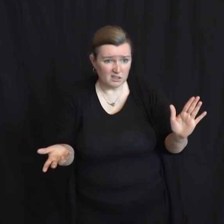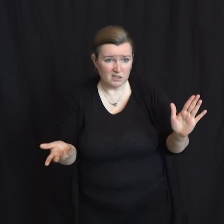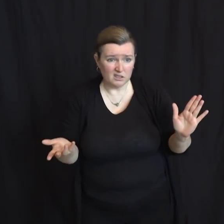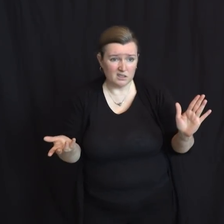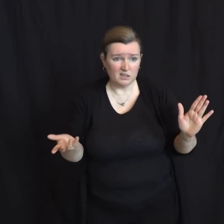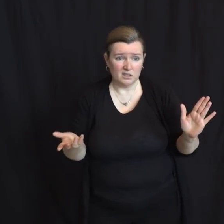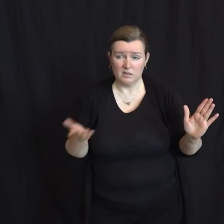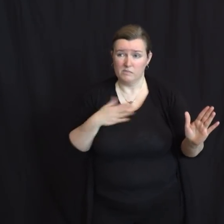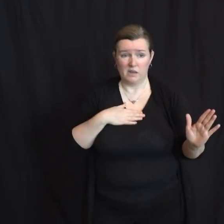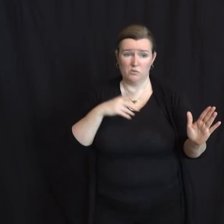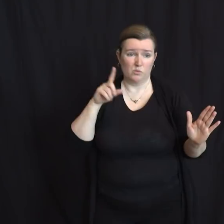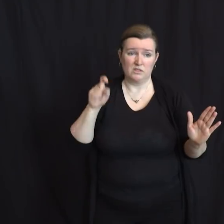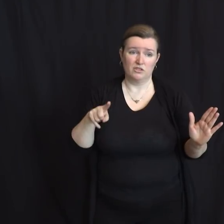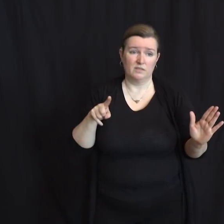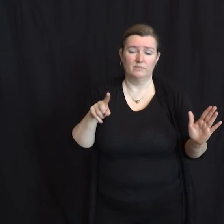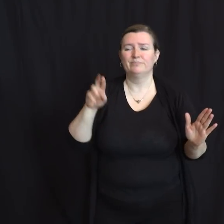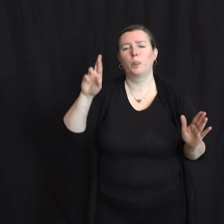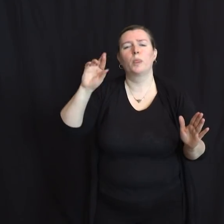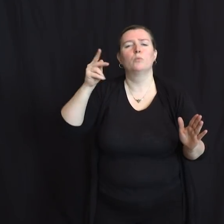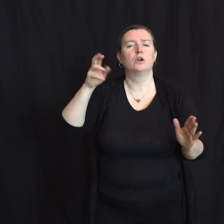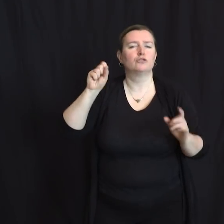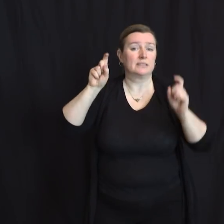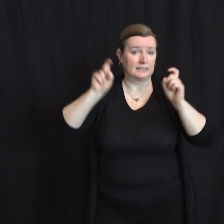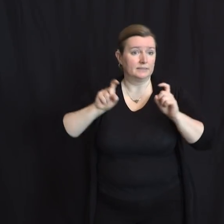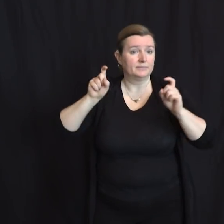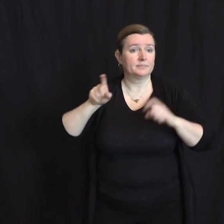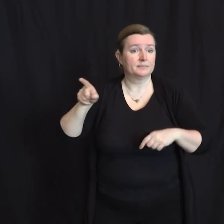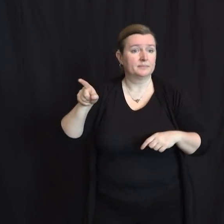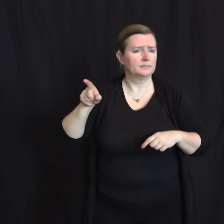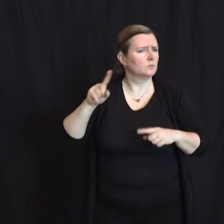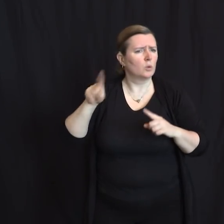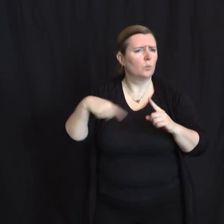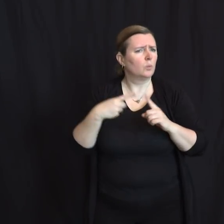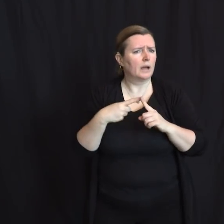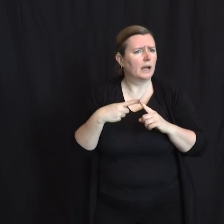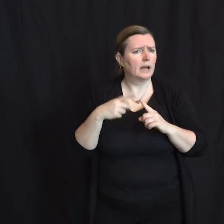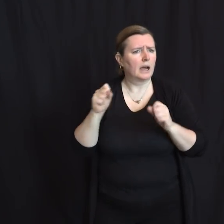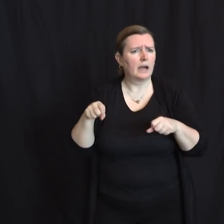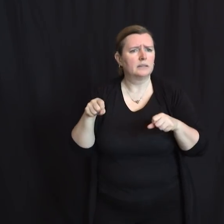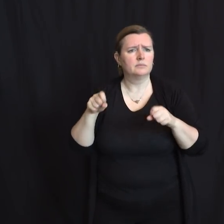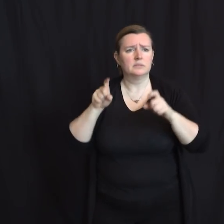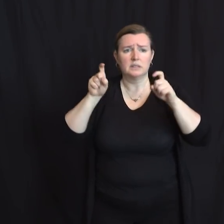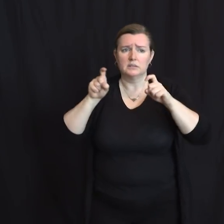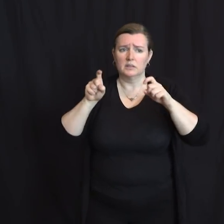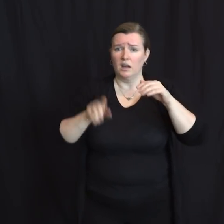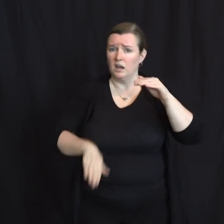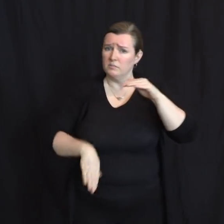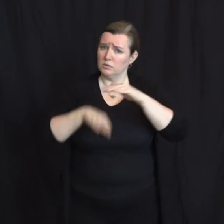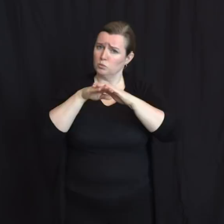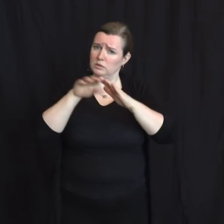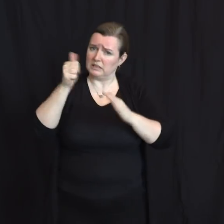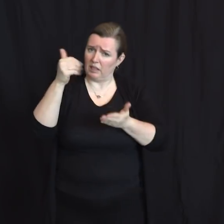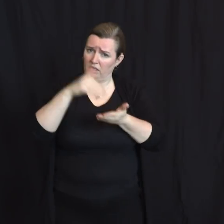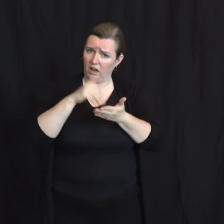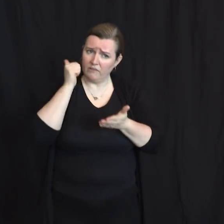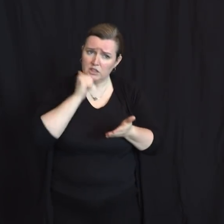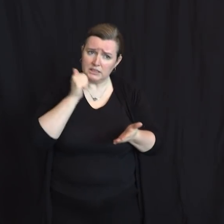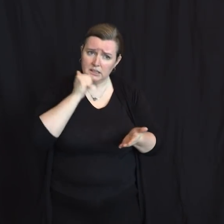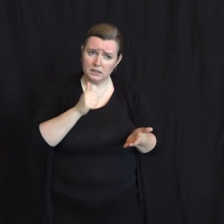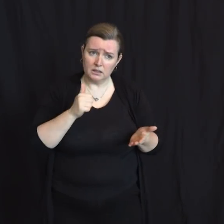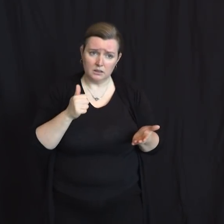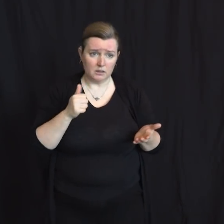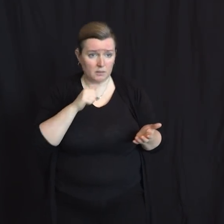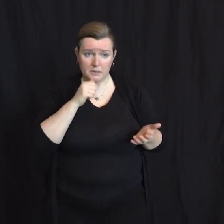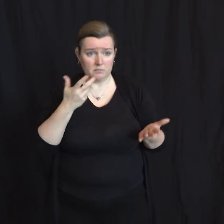regarding the Rutgers tests, when do you expect to hit 10,000 a day? Could we reach a point where we don't need the swab tests